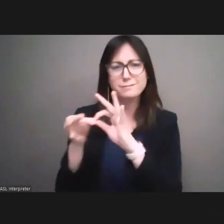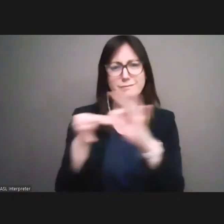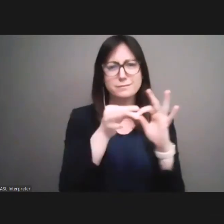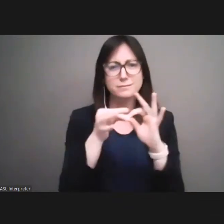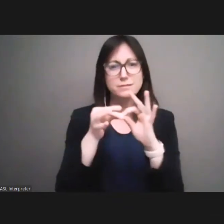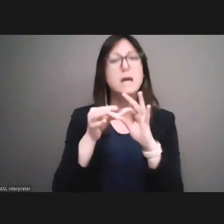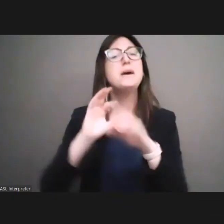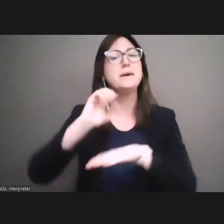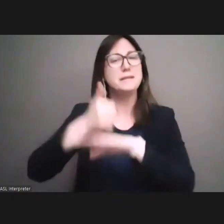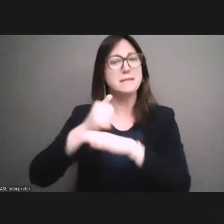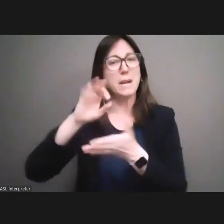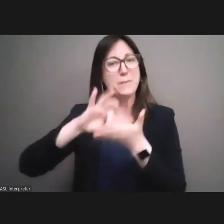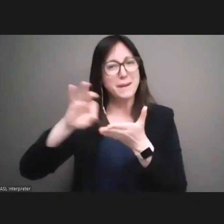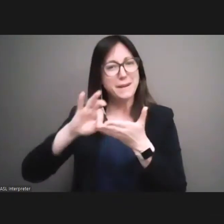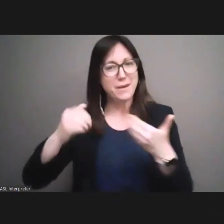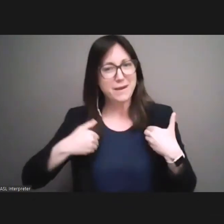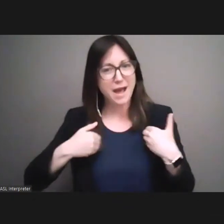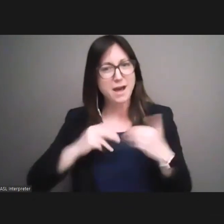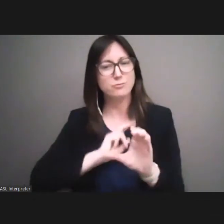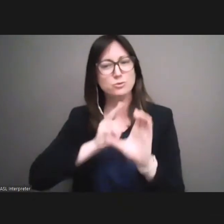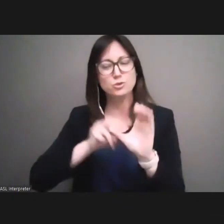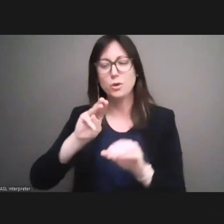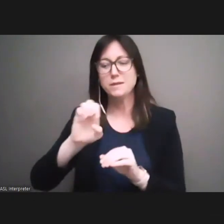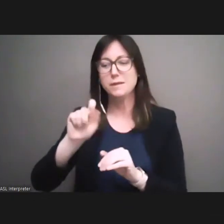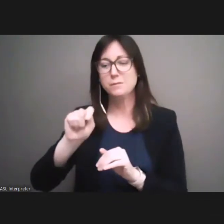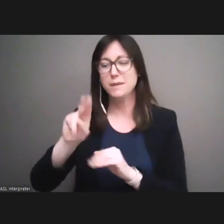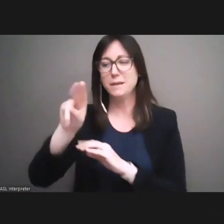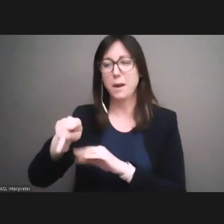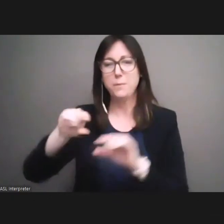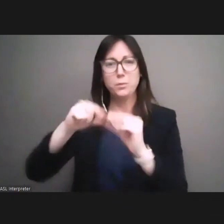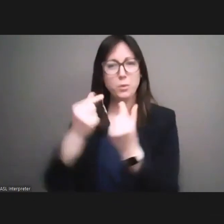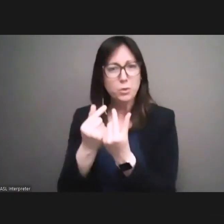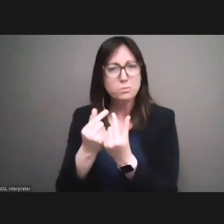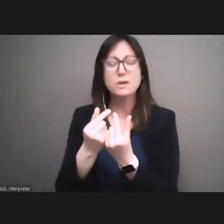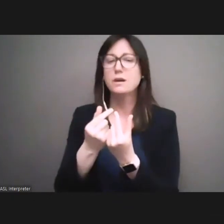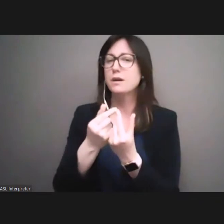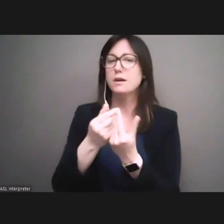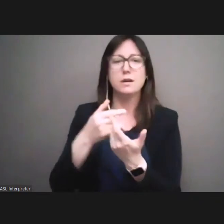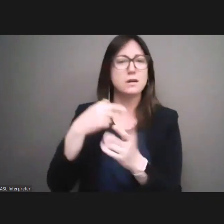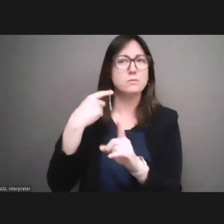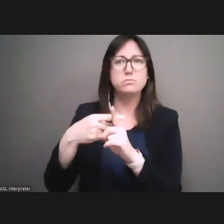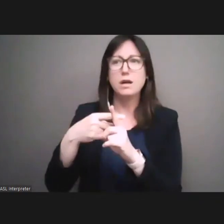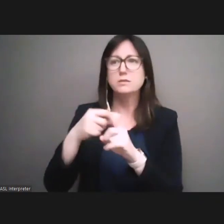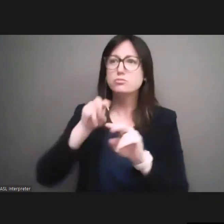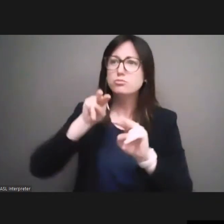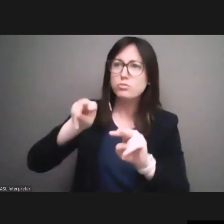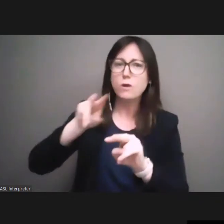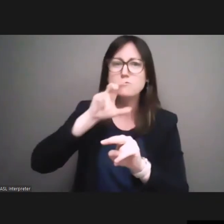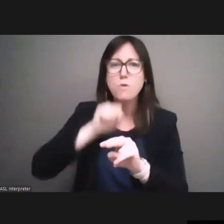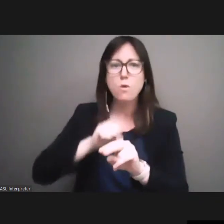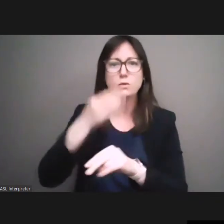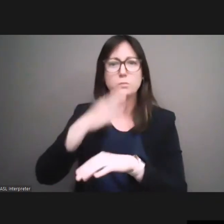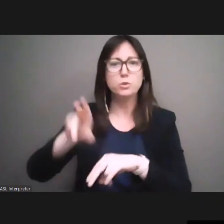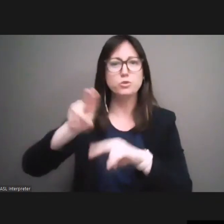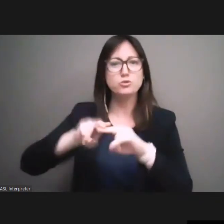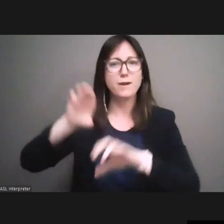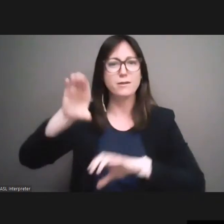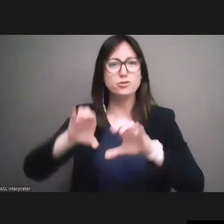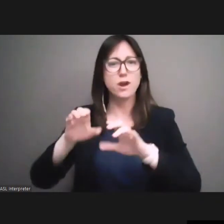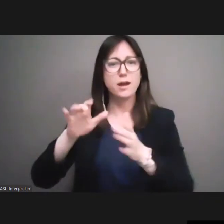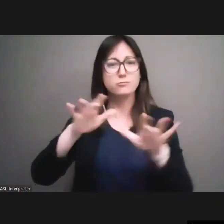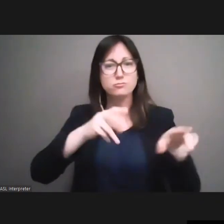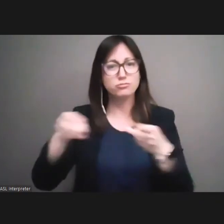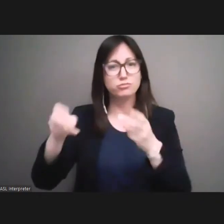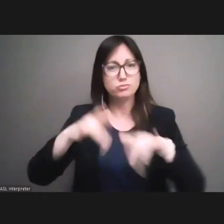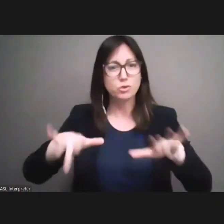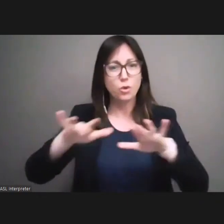profile there and join the meetup group to talk with others taking part. Plus, watch Blue Chair Chat recordings, and each week of the meetup has